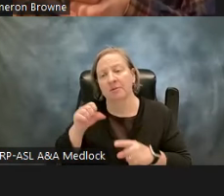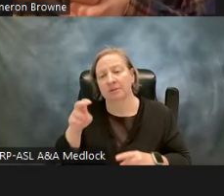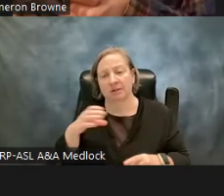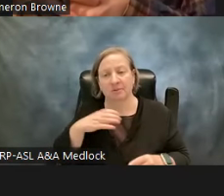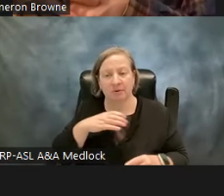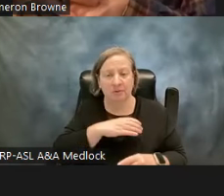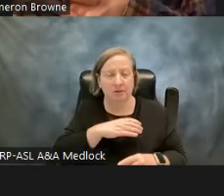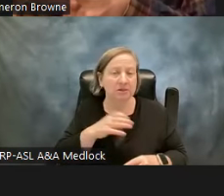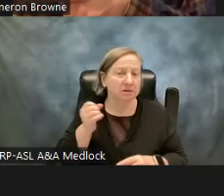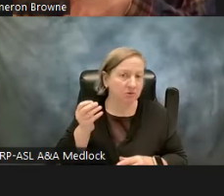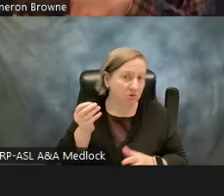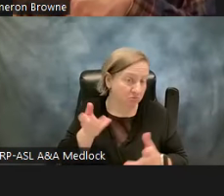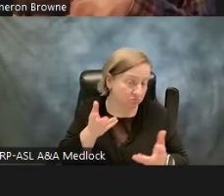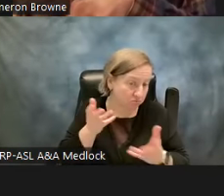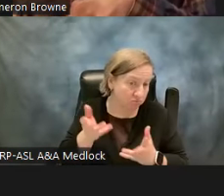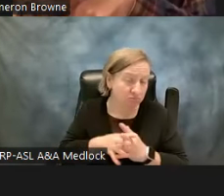Part